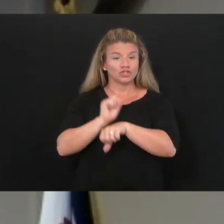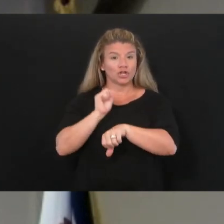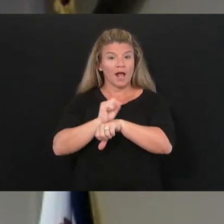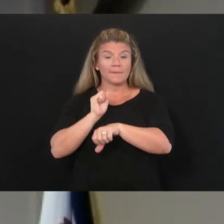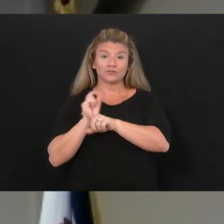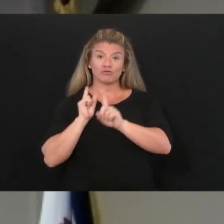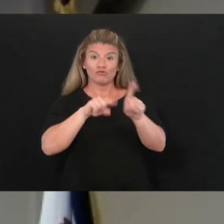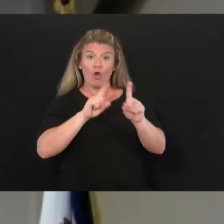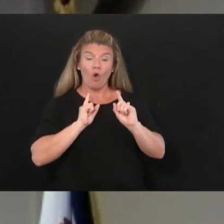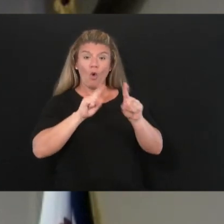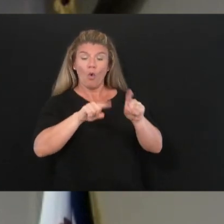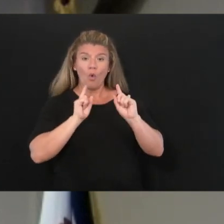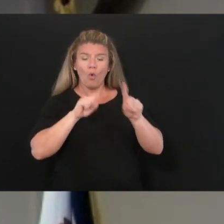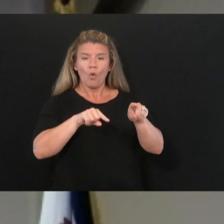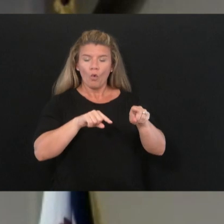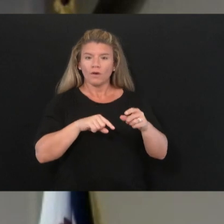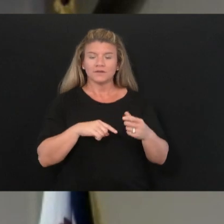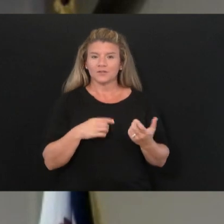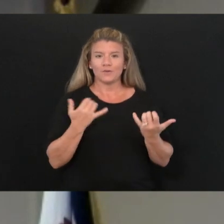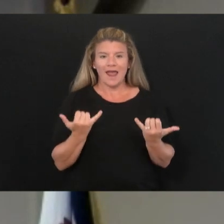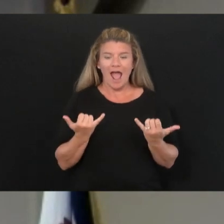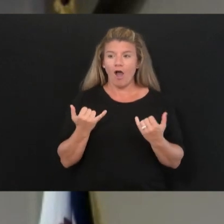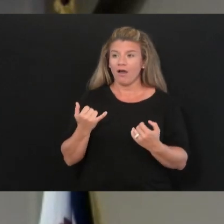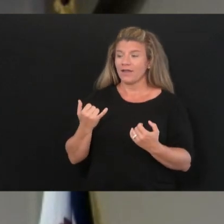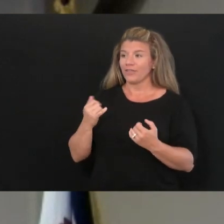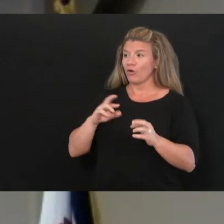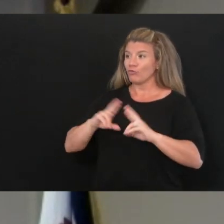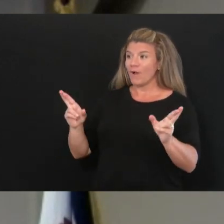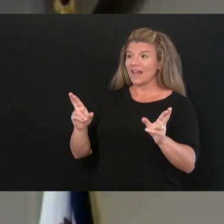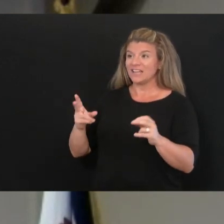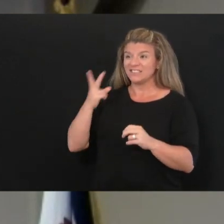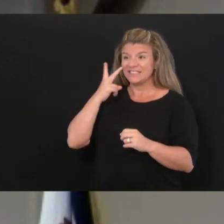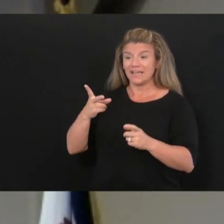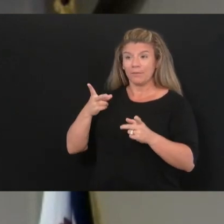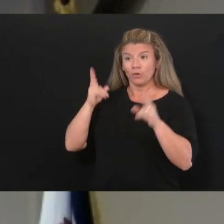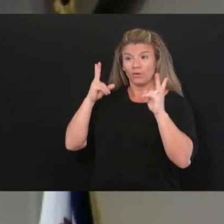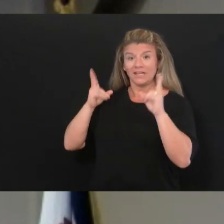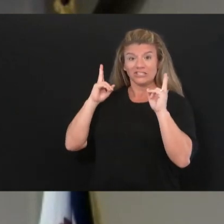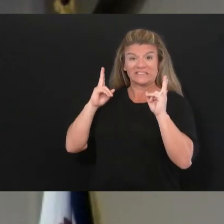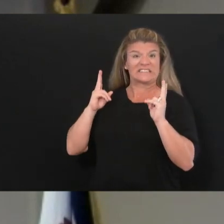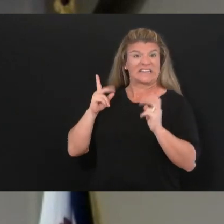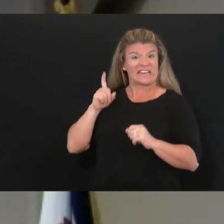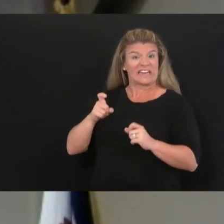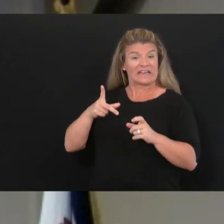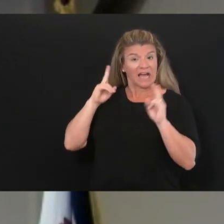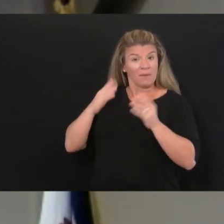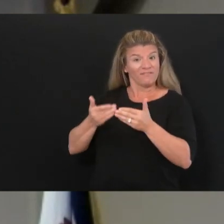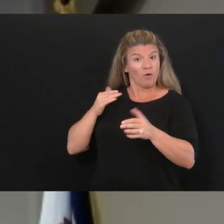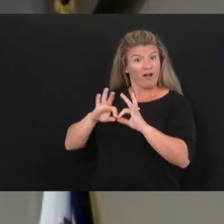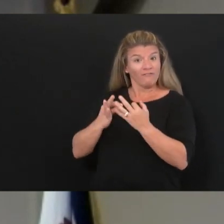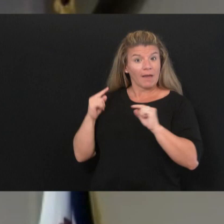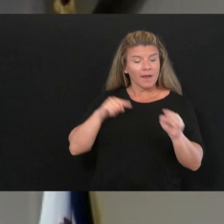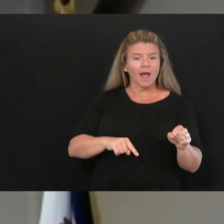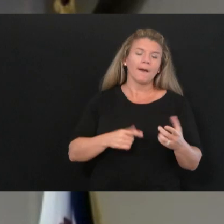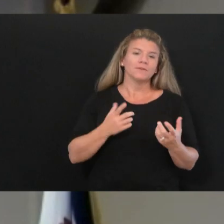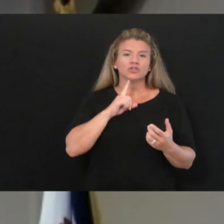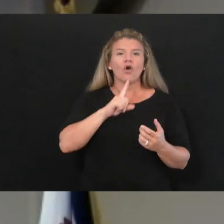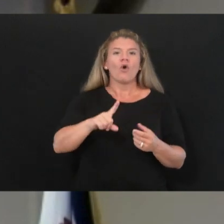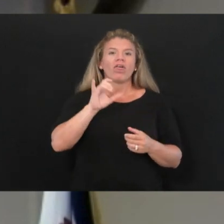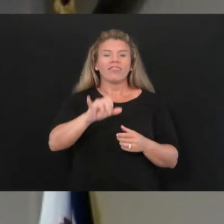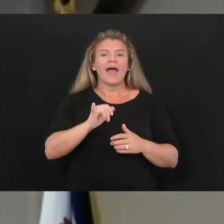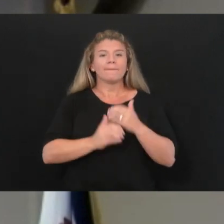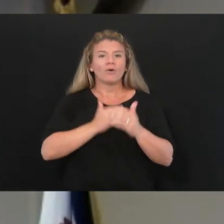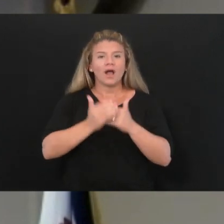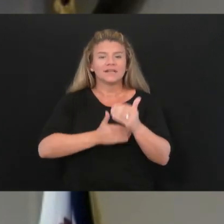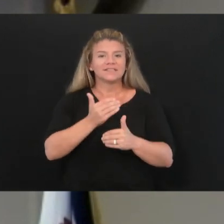patients there who may want to see the beautician before they see their family, actually. So this will be a process where